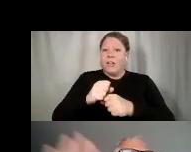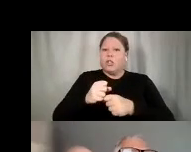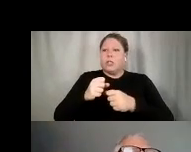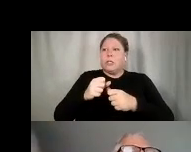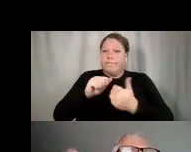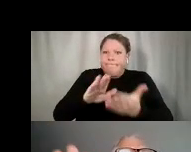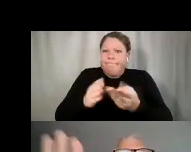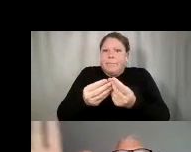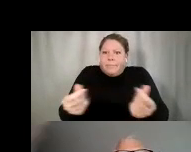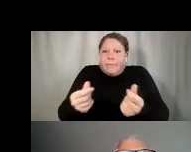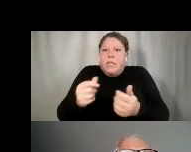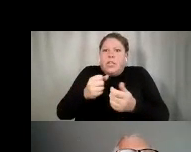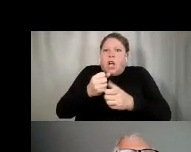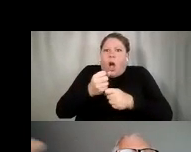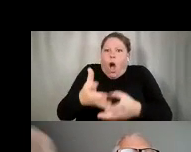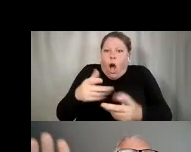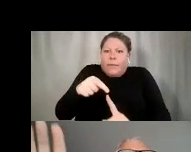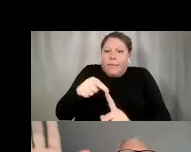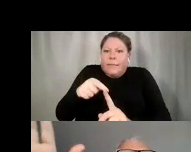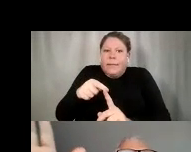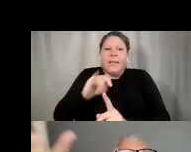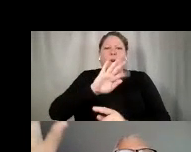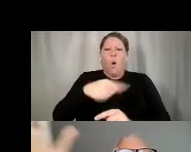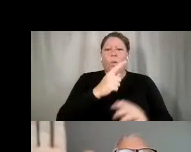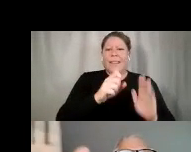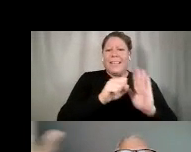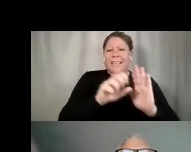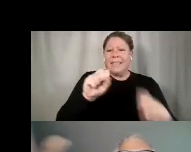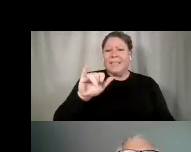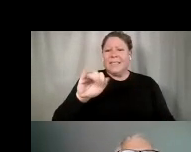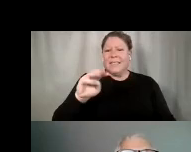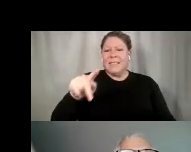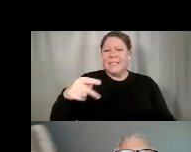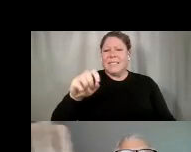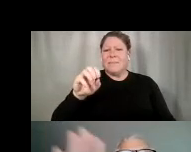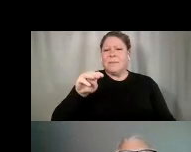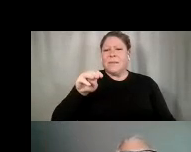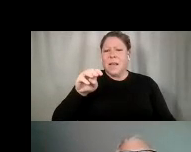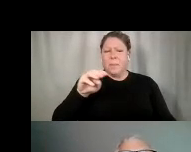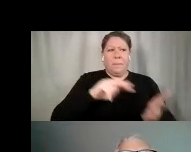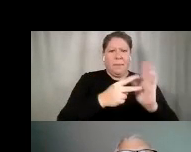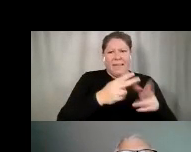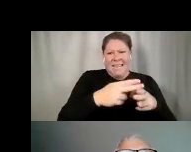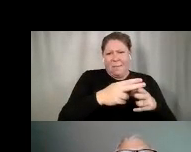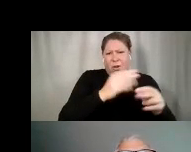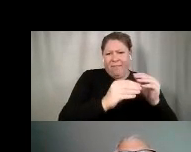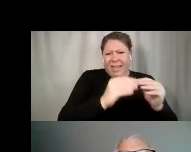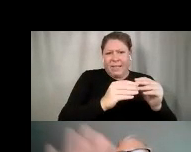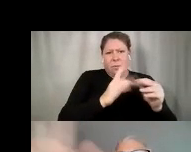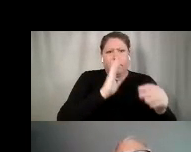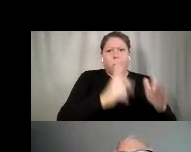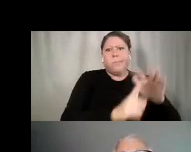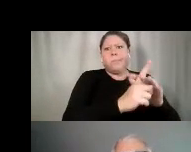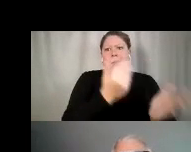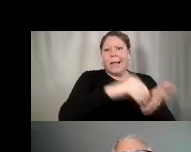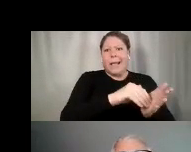you simply put a band-aid on, if you address the symptom, you're fixing it once. But if you address the cause, you're fixing it for